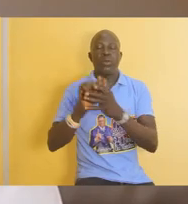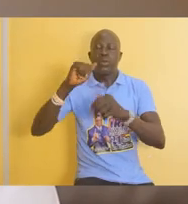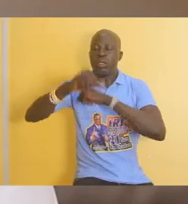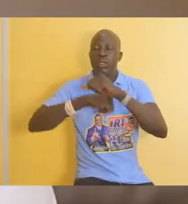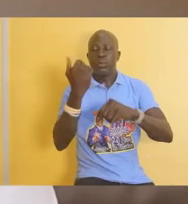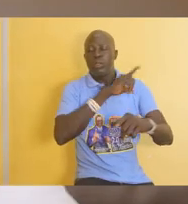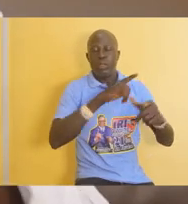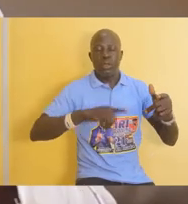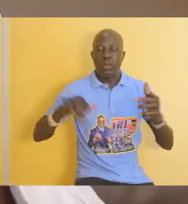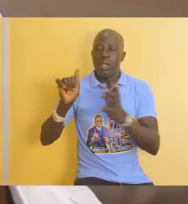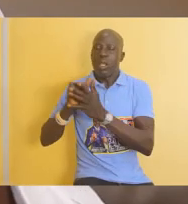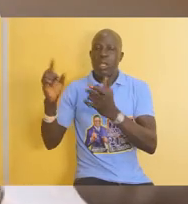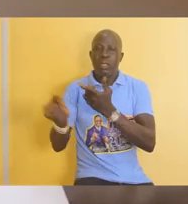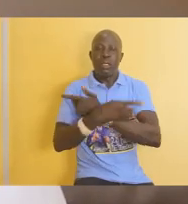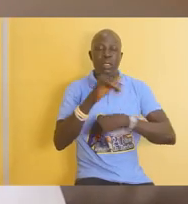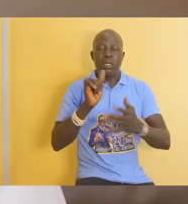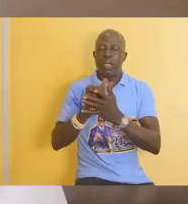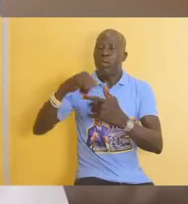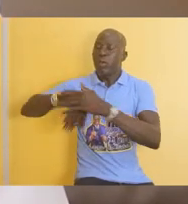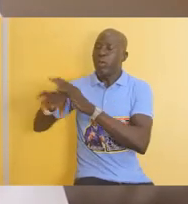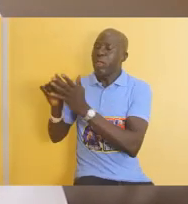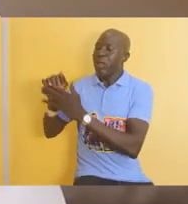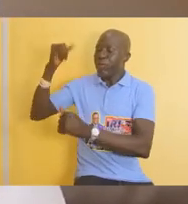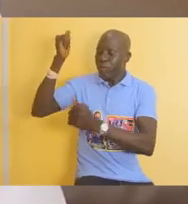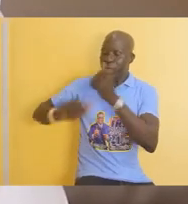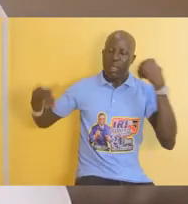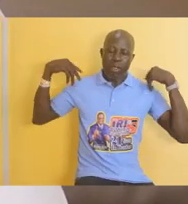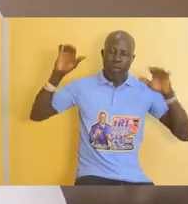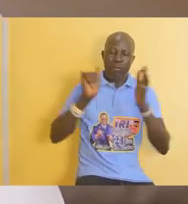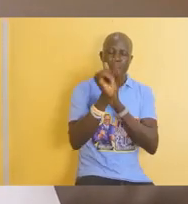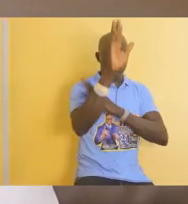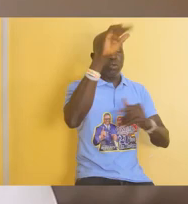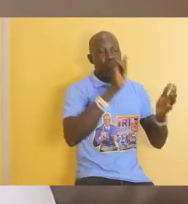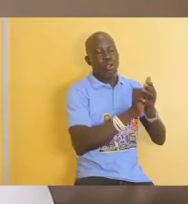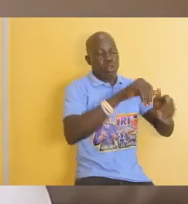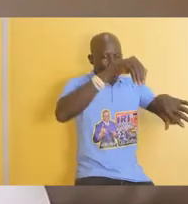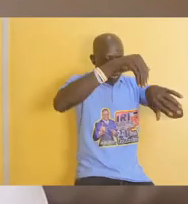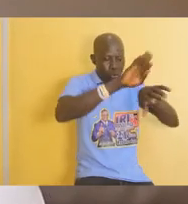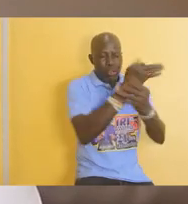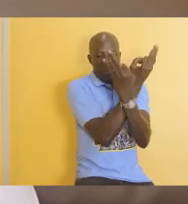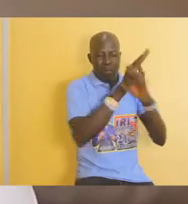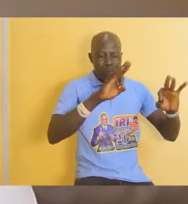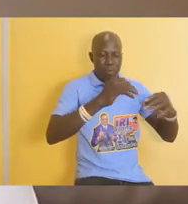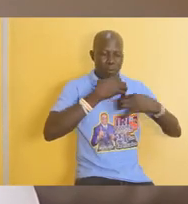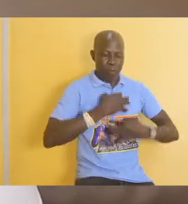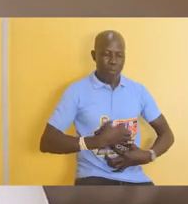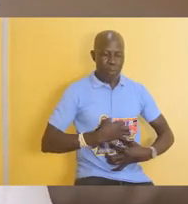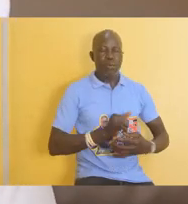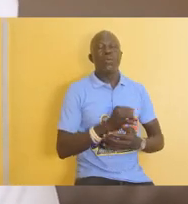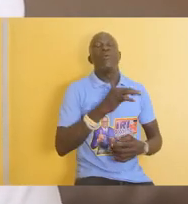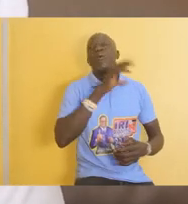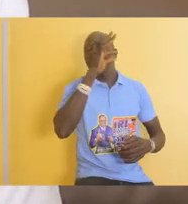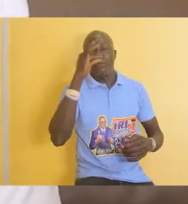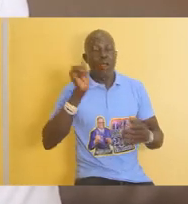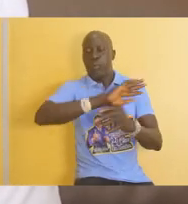year of the Lord. Àti ọjọ́ ẹ̀sẹ̀ Ọlọ́run. And the day of vengeance of our God. Láti tú àwọn tó ń gbà wẹ̀ nínú. To comfort all that mourn.